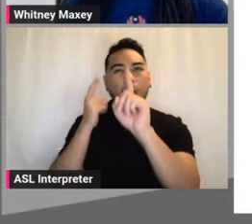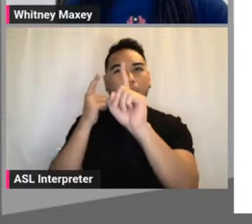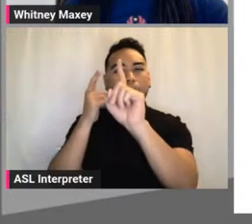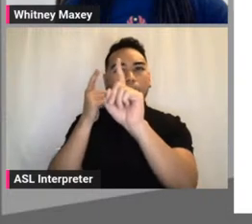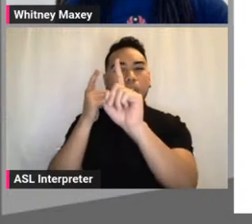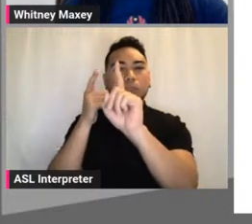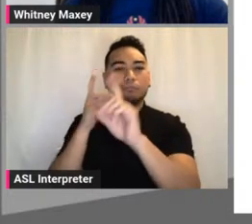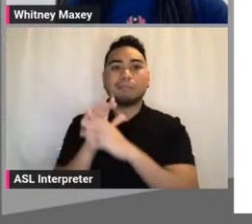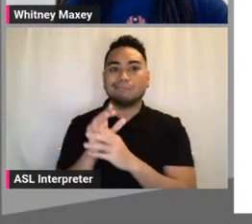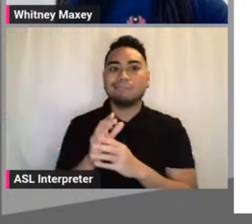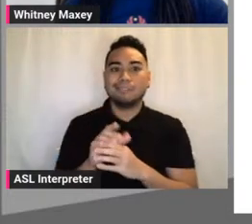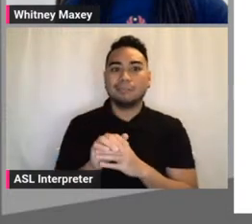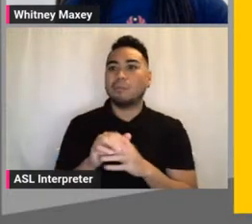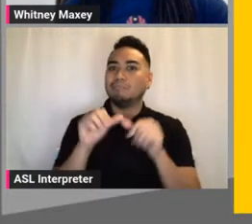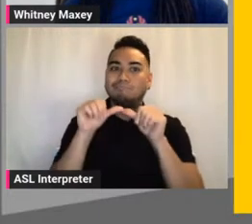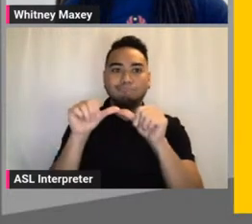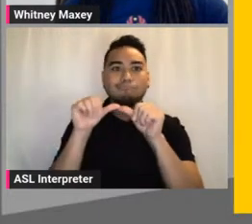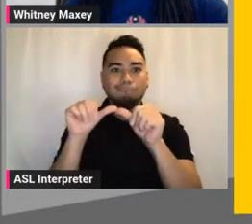the game.